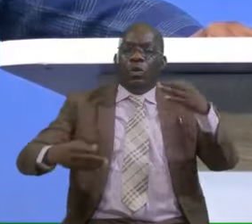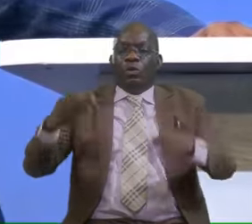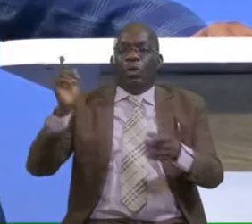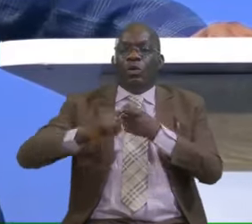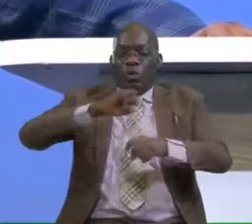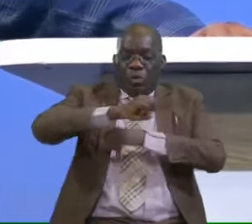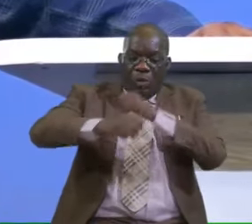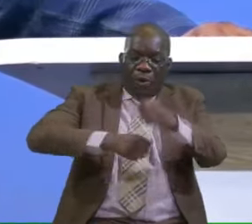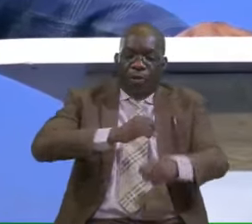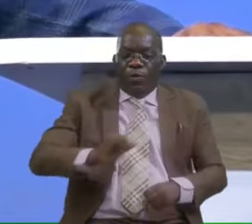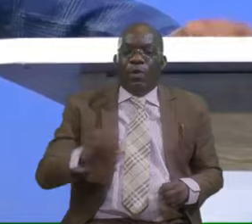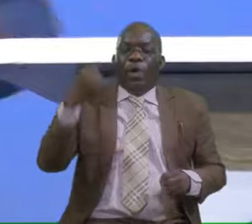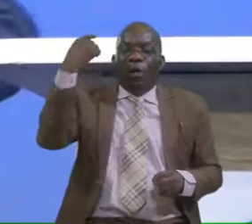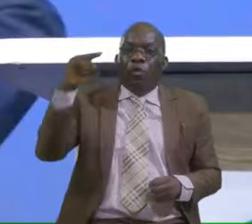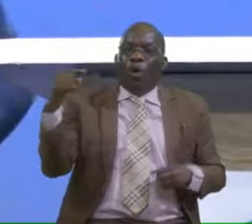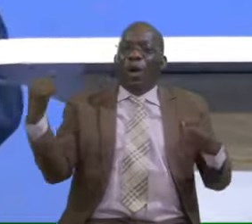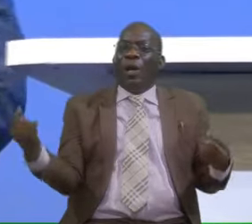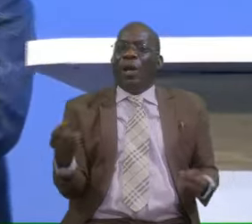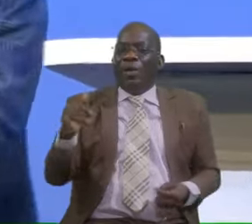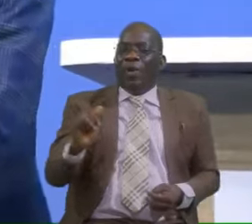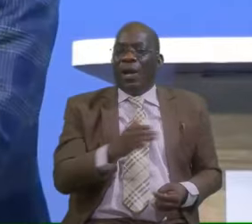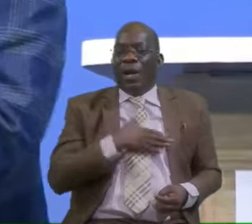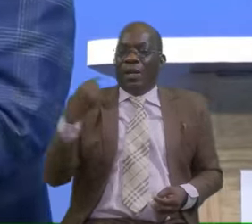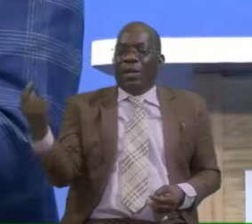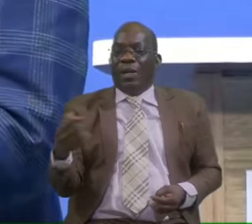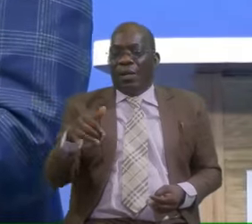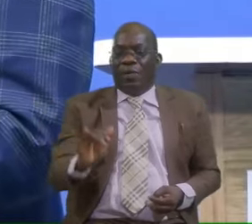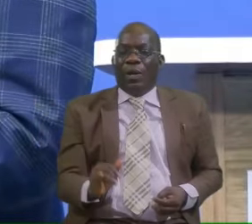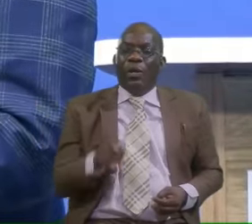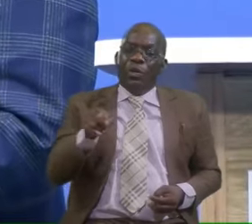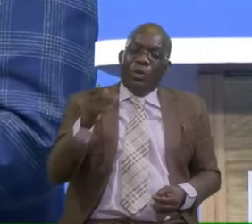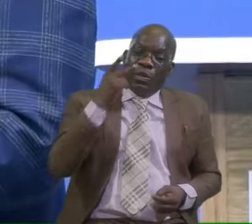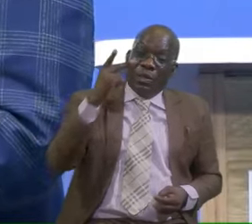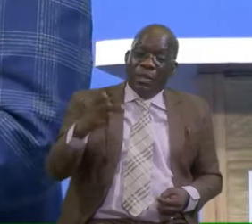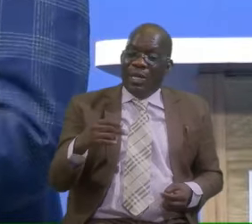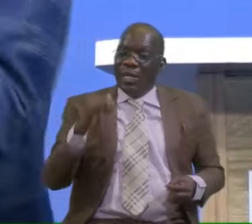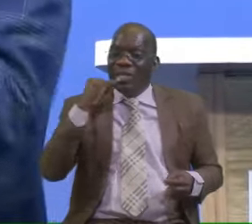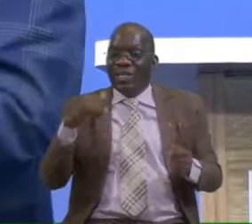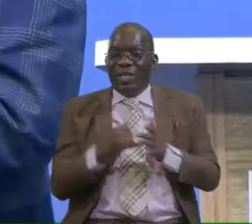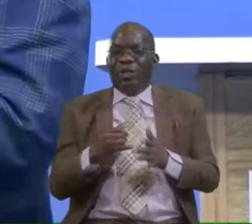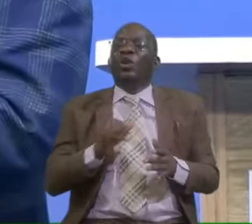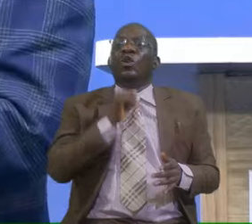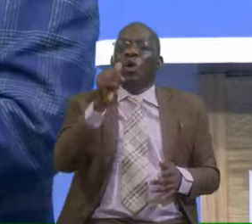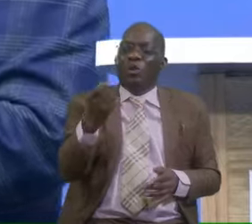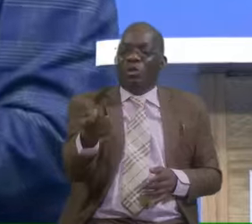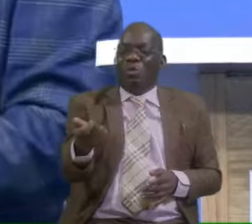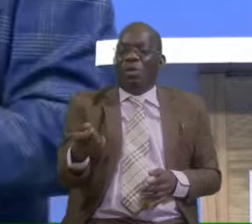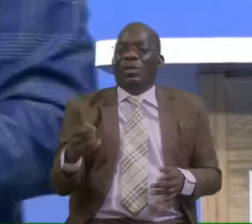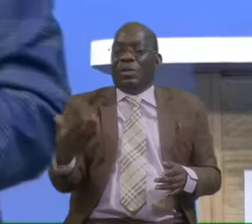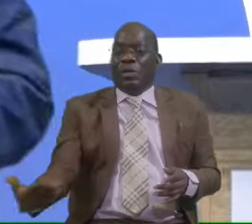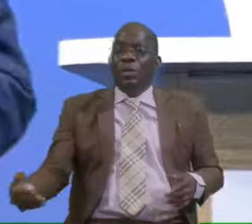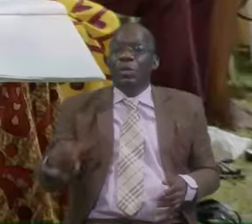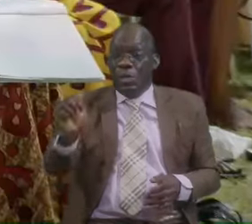suffering forever and ever. They say, is it not a little thing? Yes, a little